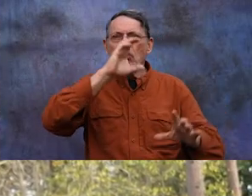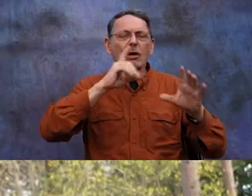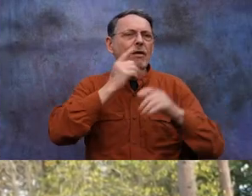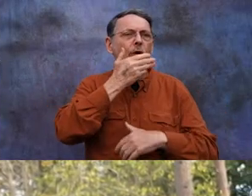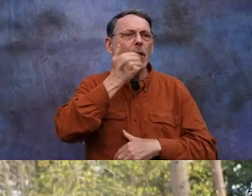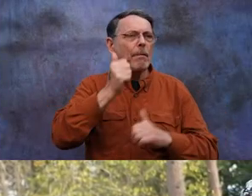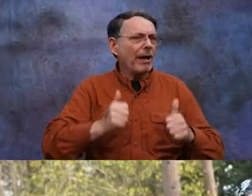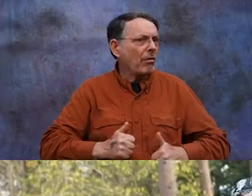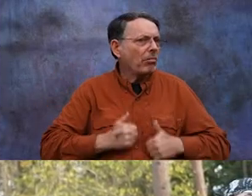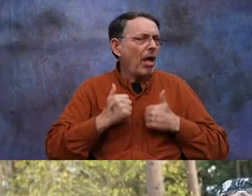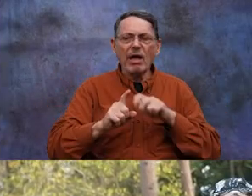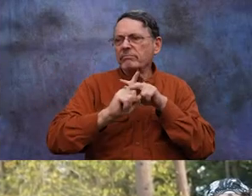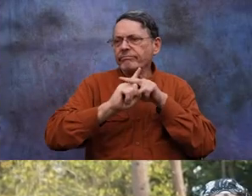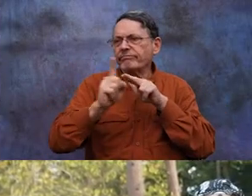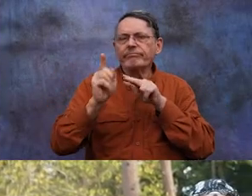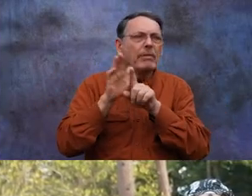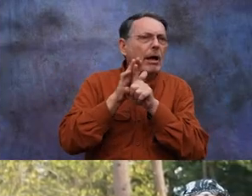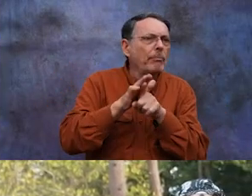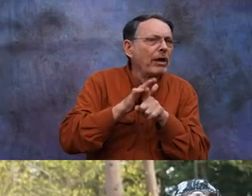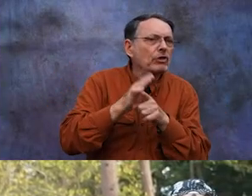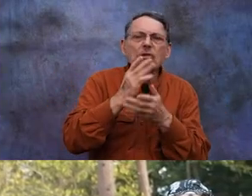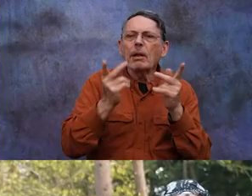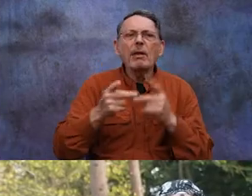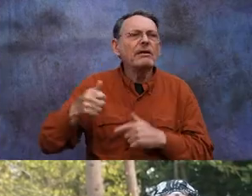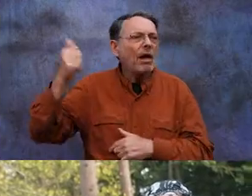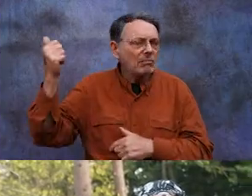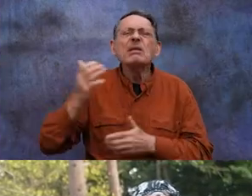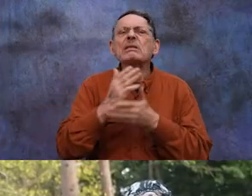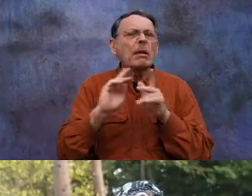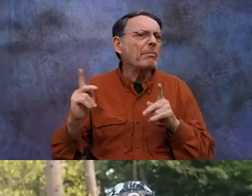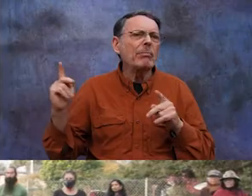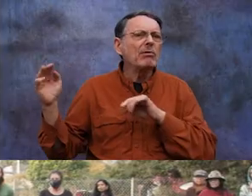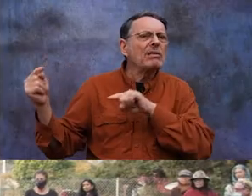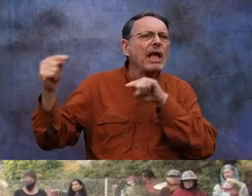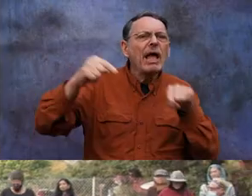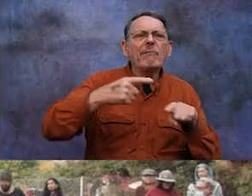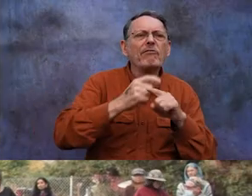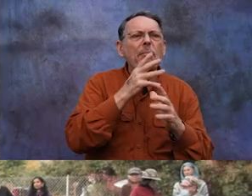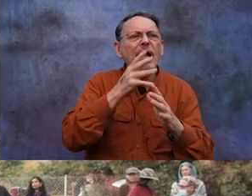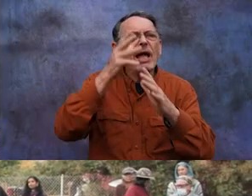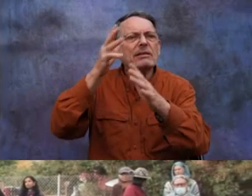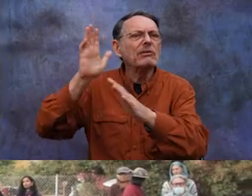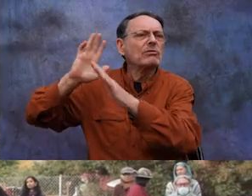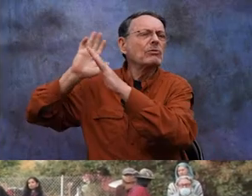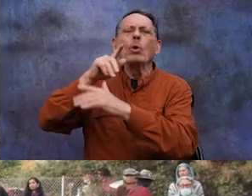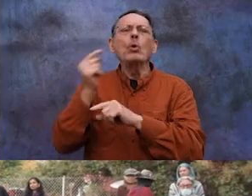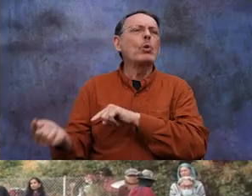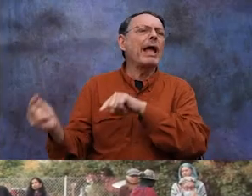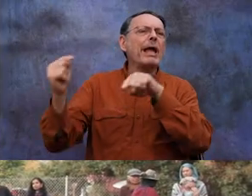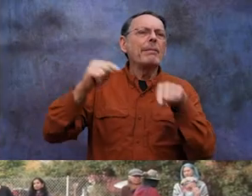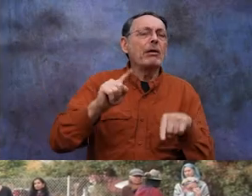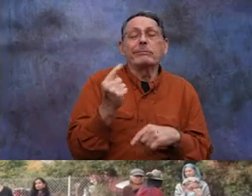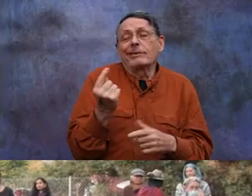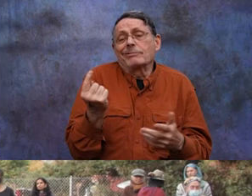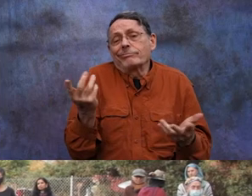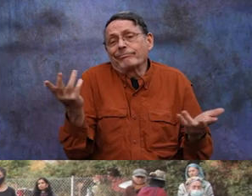better life, fleeing oppression somewhere else. Some of us come from ancestors who came here just